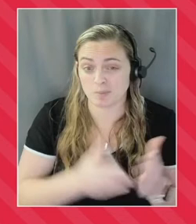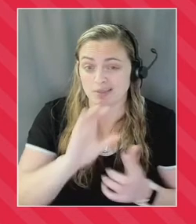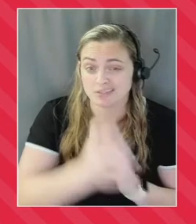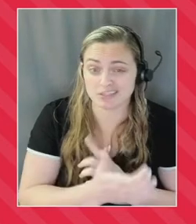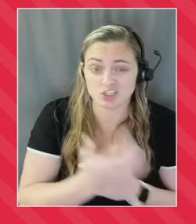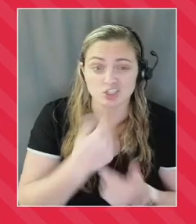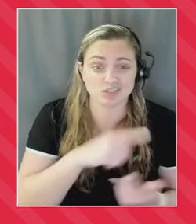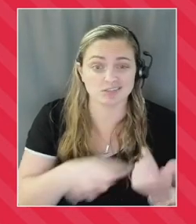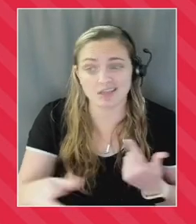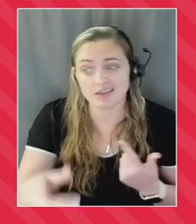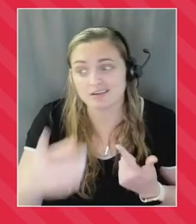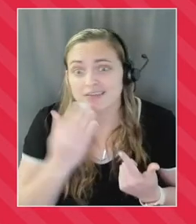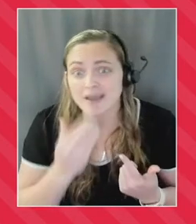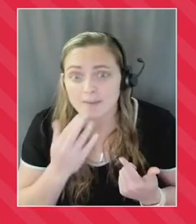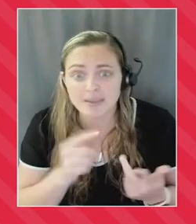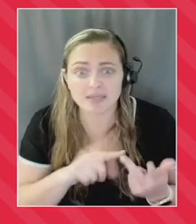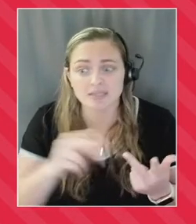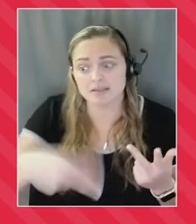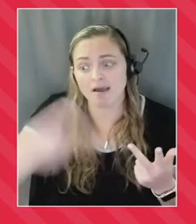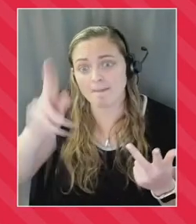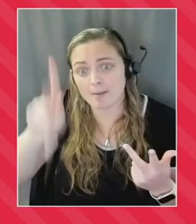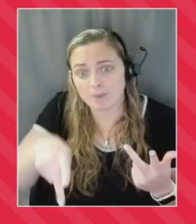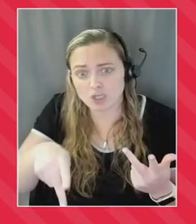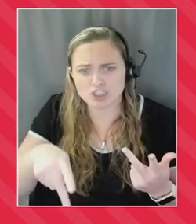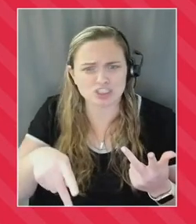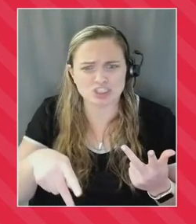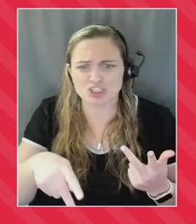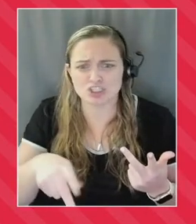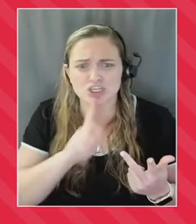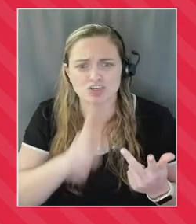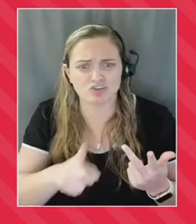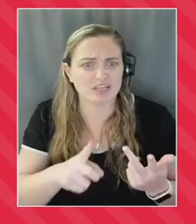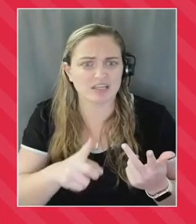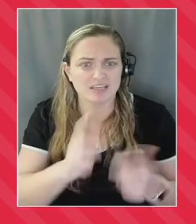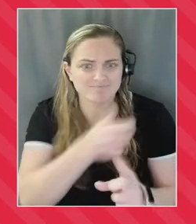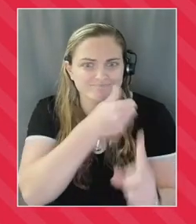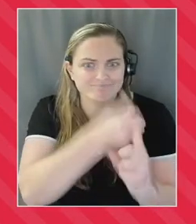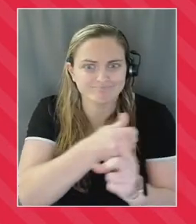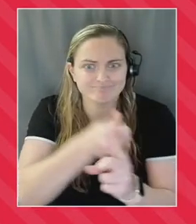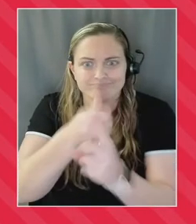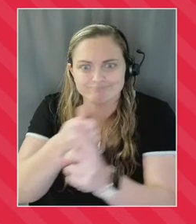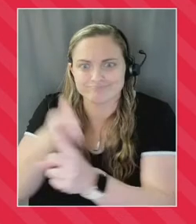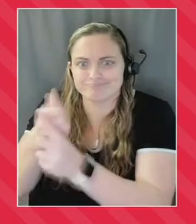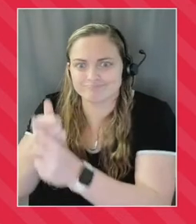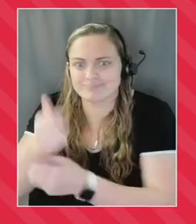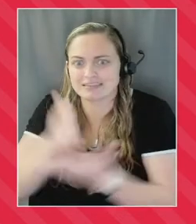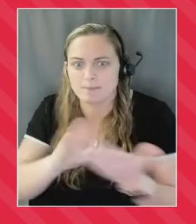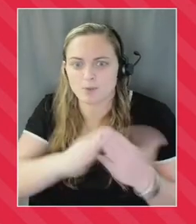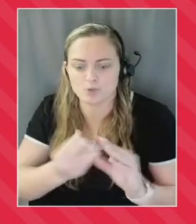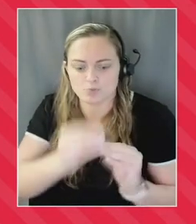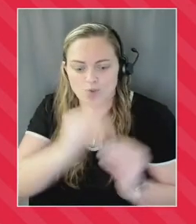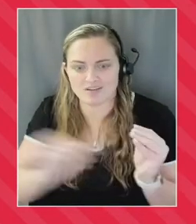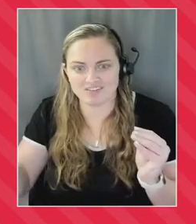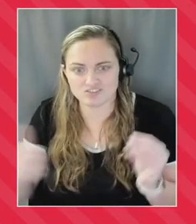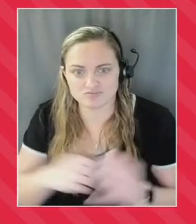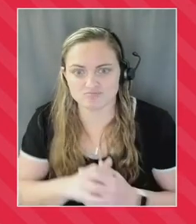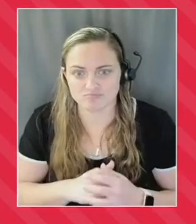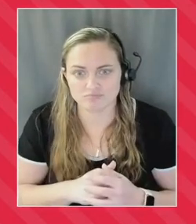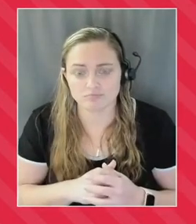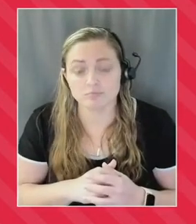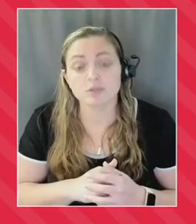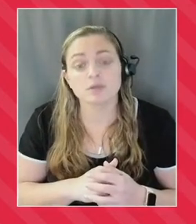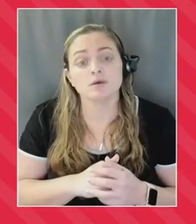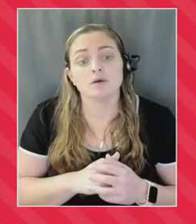and high blood pressure, et cetera, have really sort of hit some communities worse than others. And so along with our work